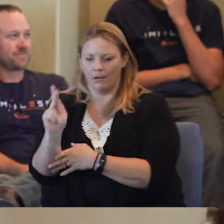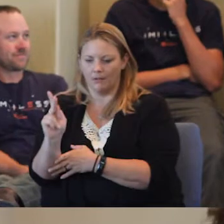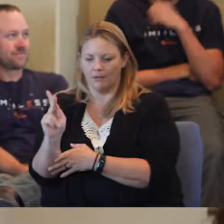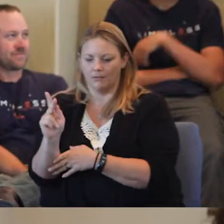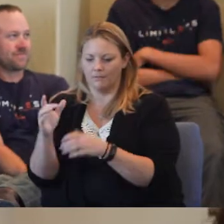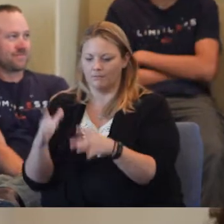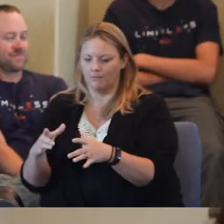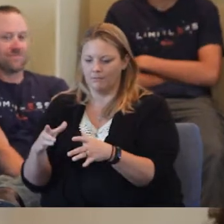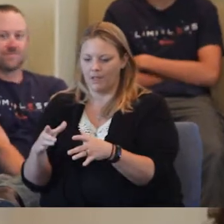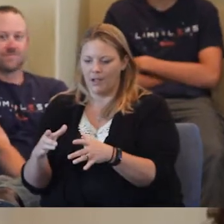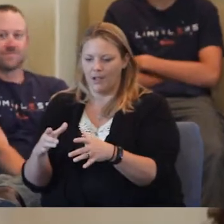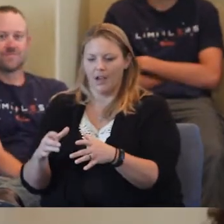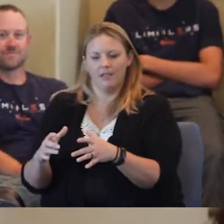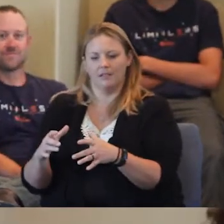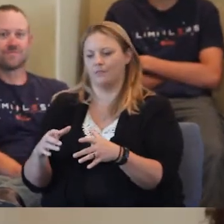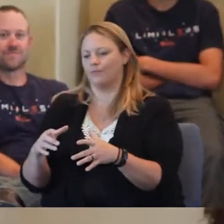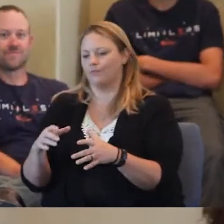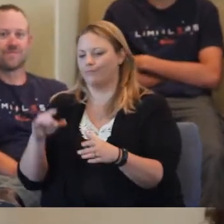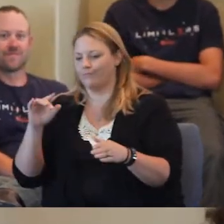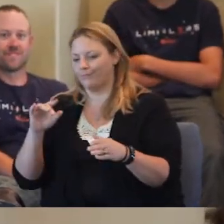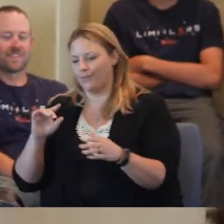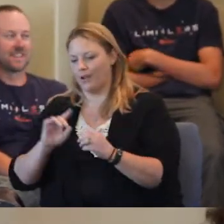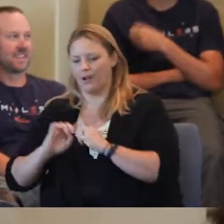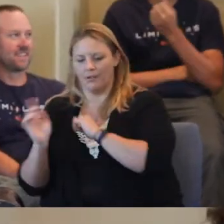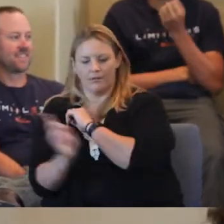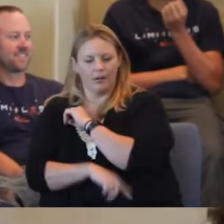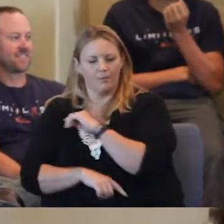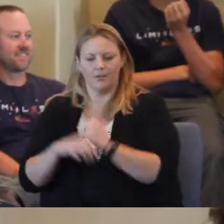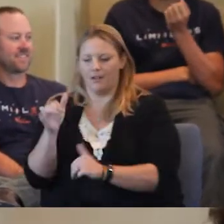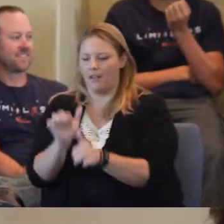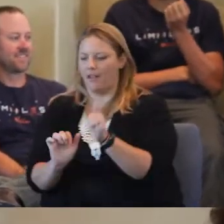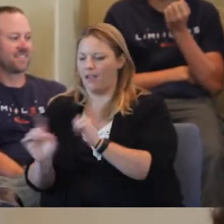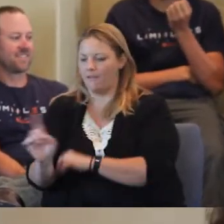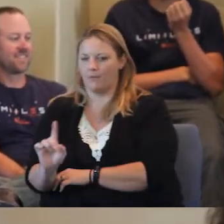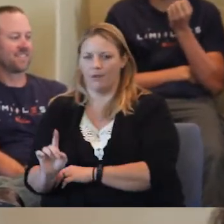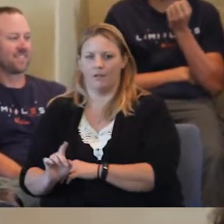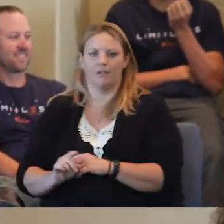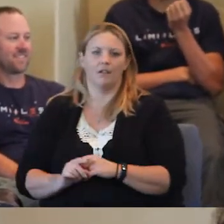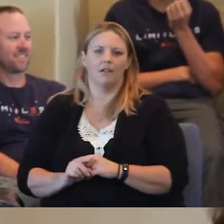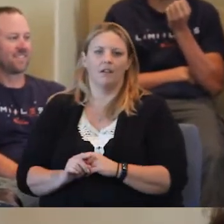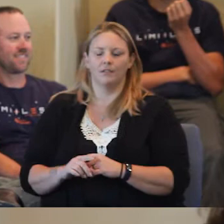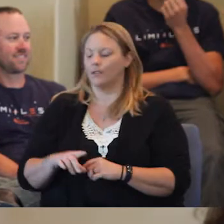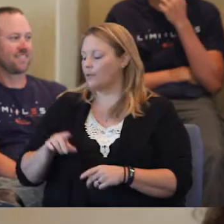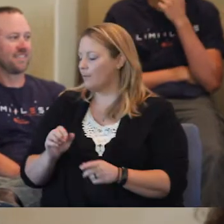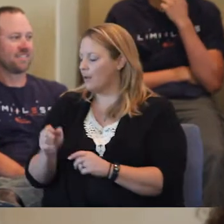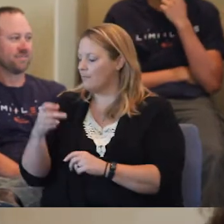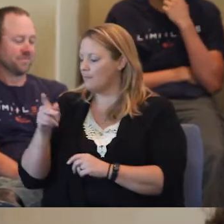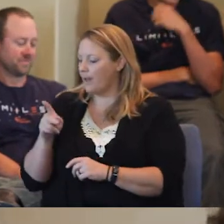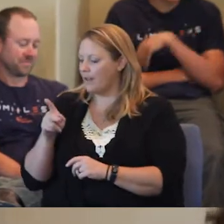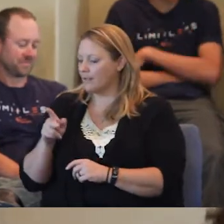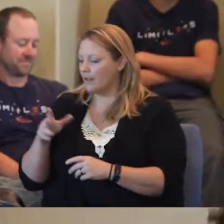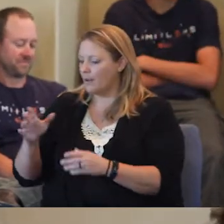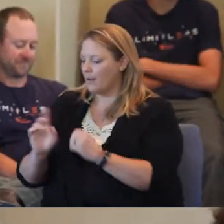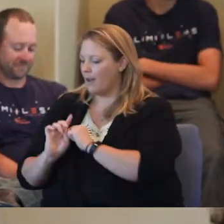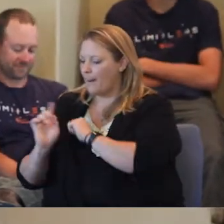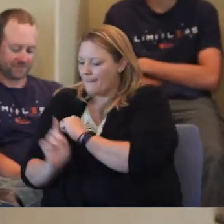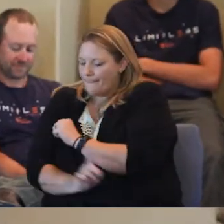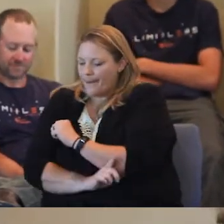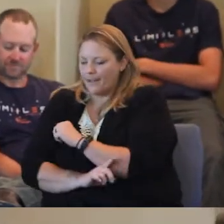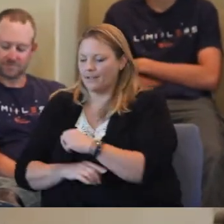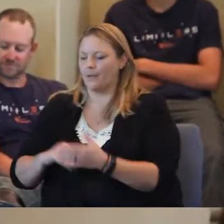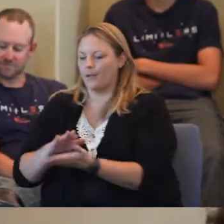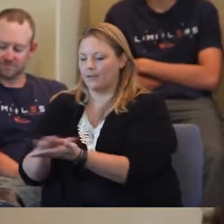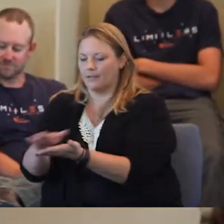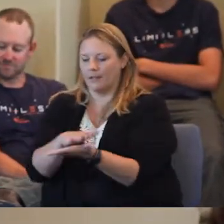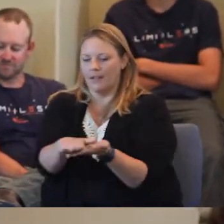park, and it was trash. There was litter everywhere. So we decided to go back, and we got like trash bags and stuff,